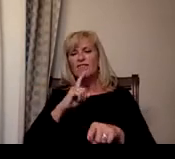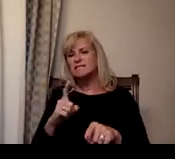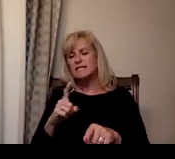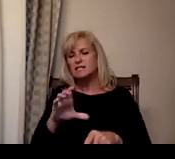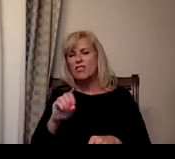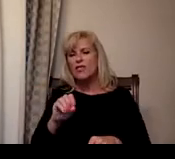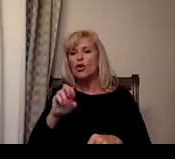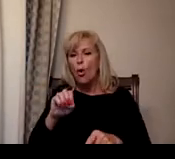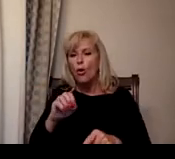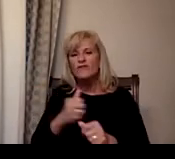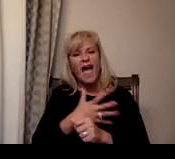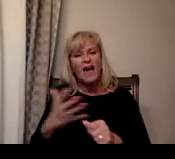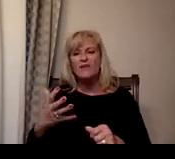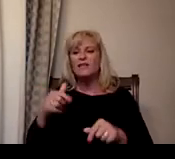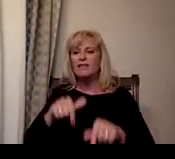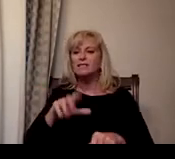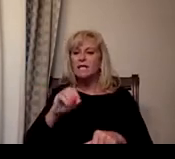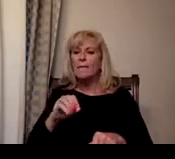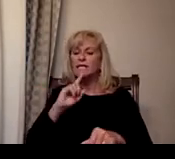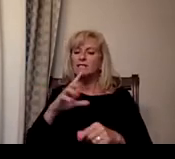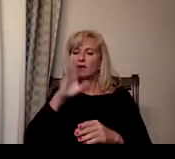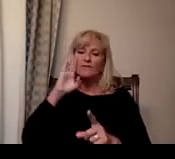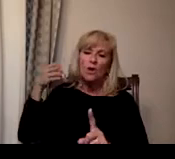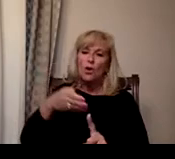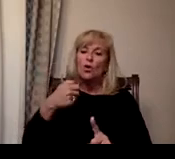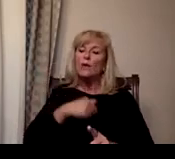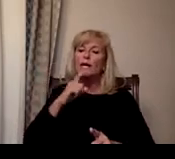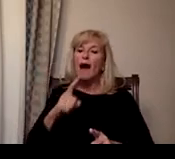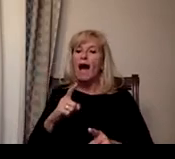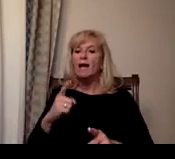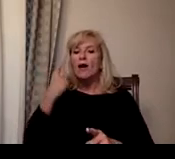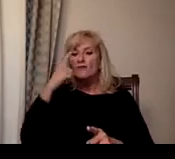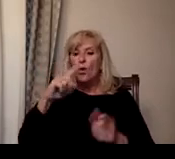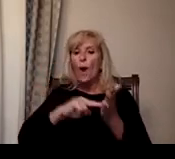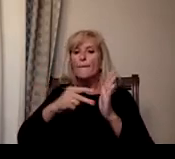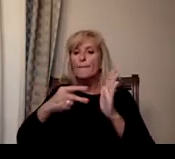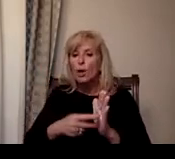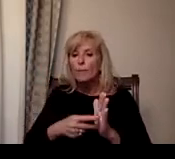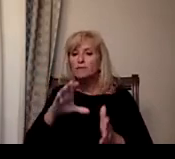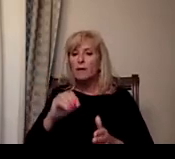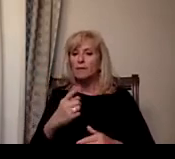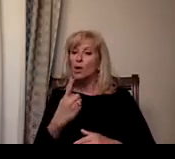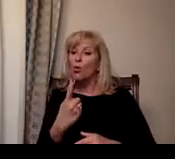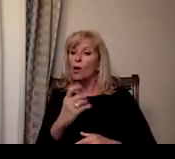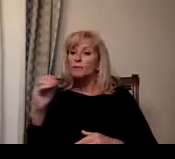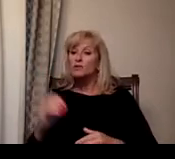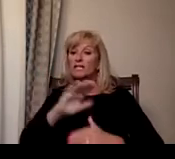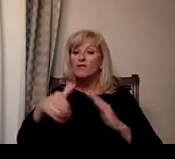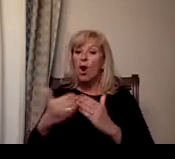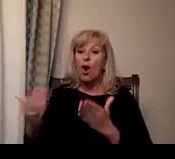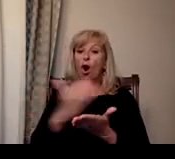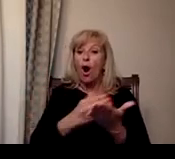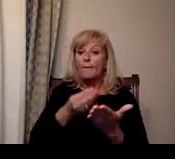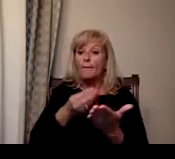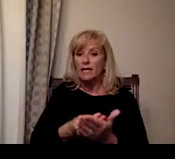I'm so proud to represent it. Because we are a for-purpose company where 1% of all revenue is going to